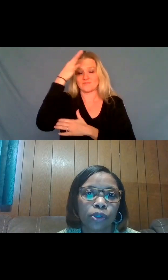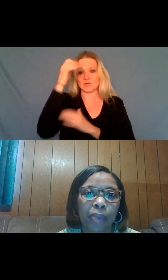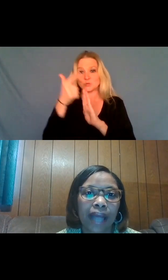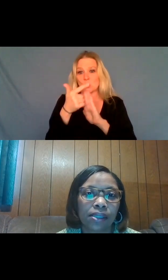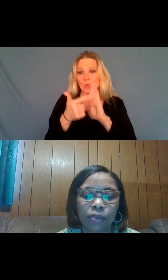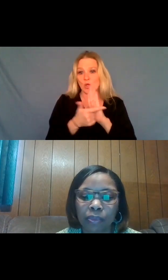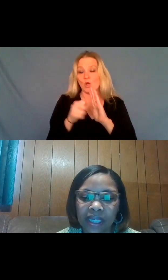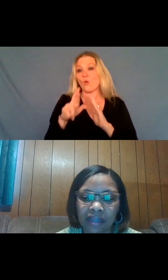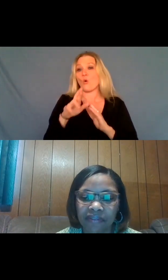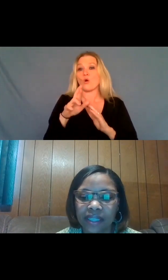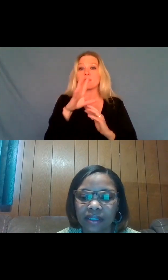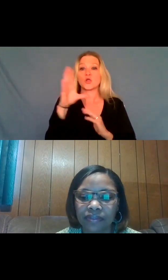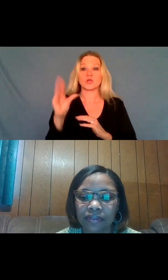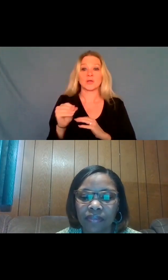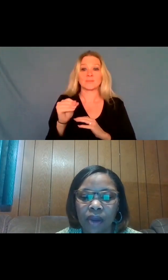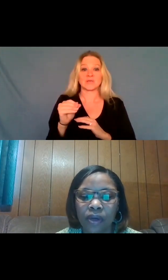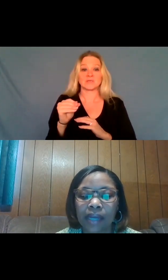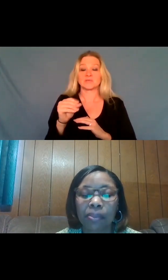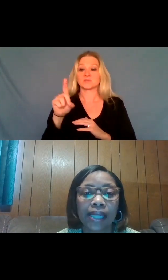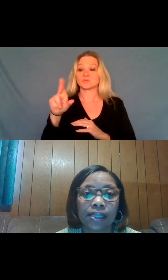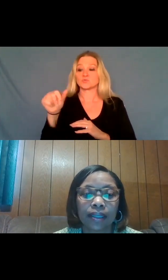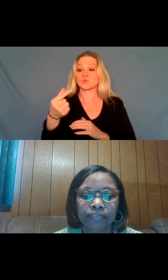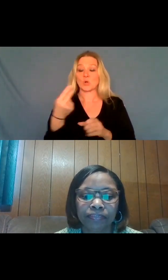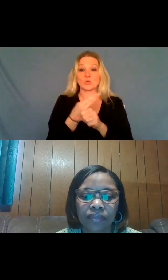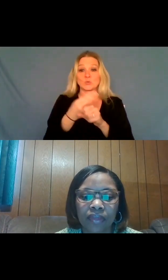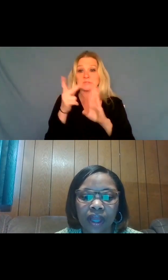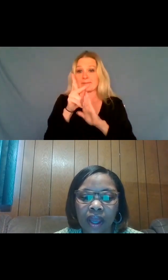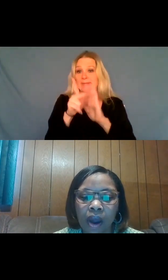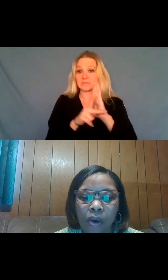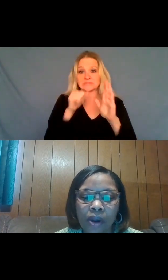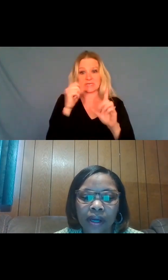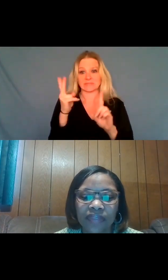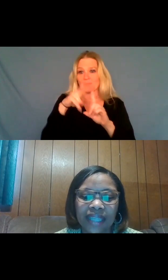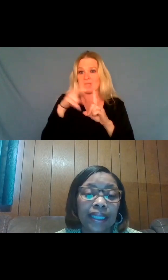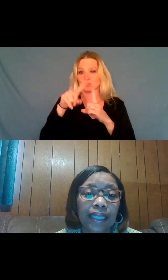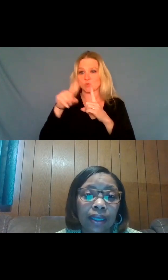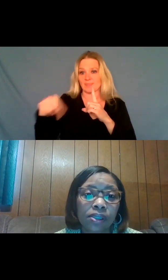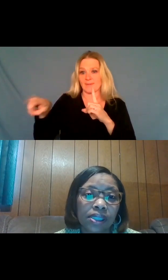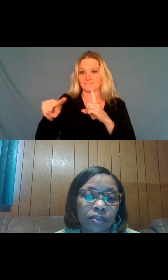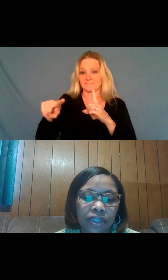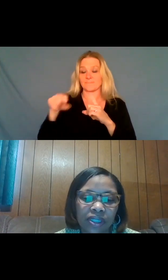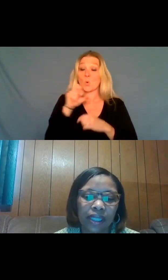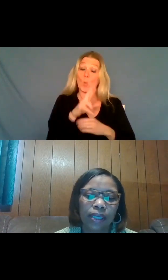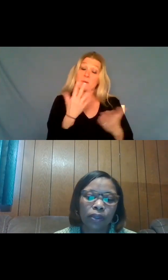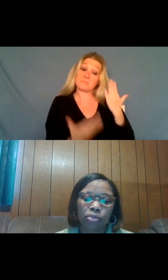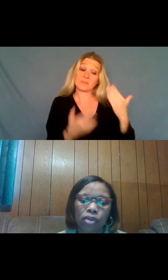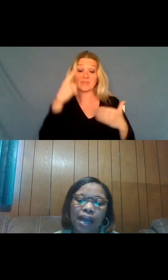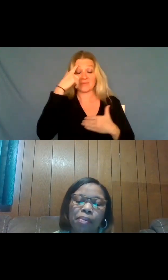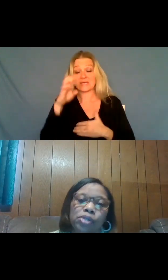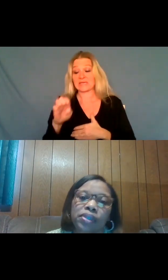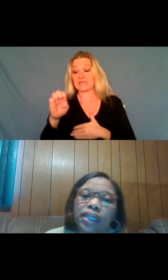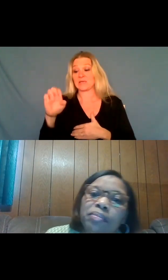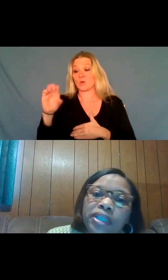drug use policy will be ineffective or not apply to them. Or that the EEOC, which is the Equal